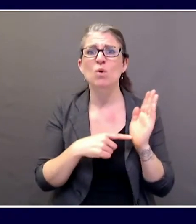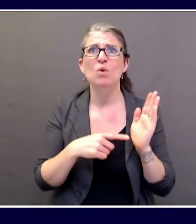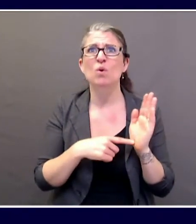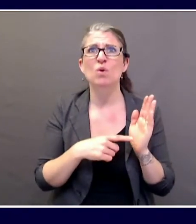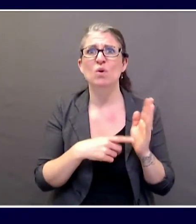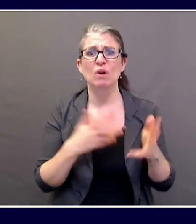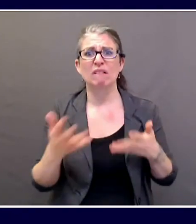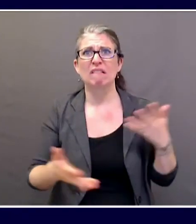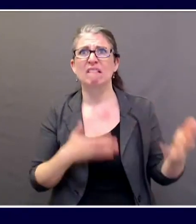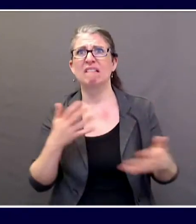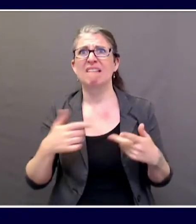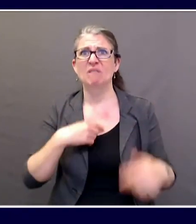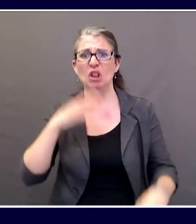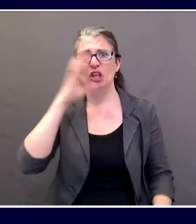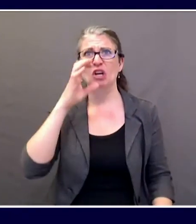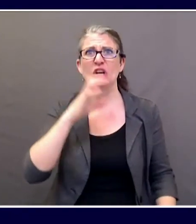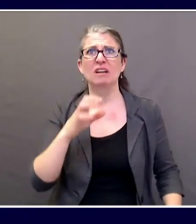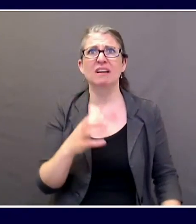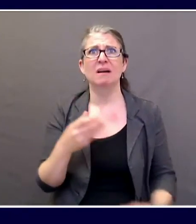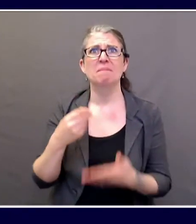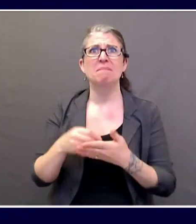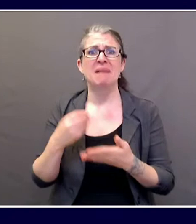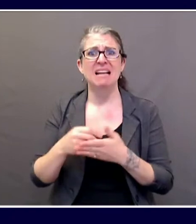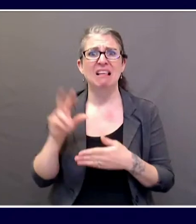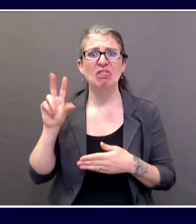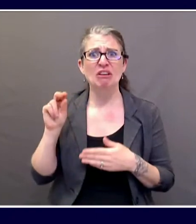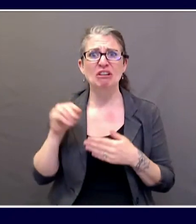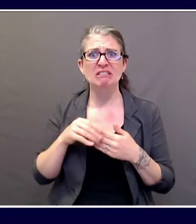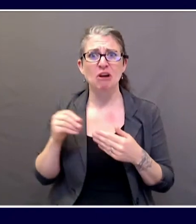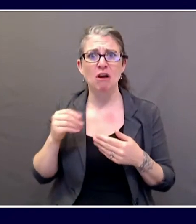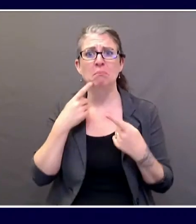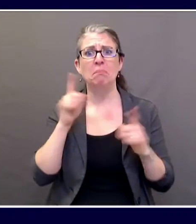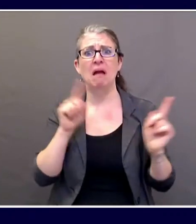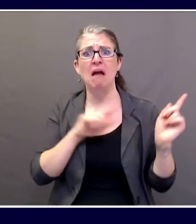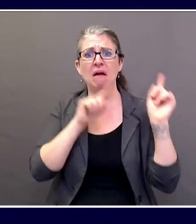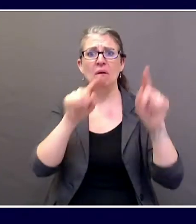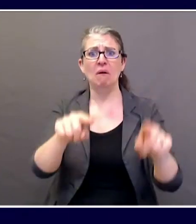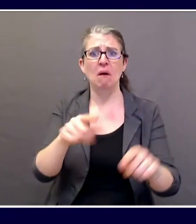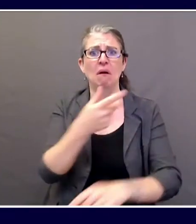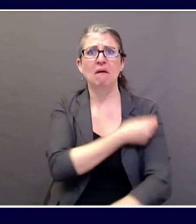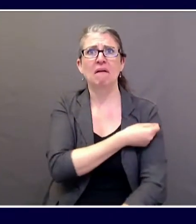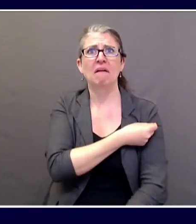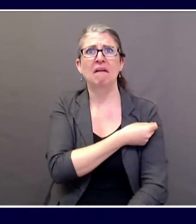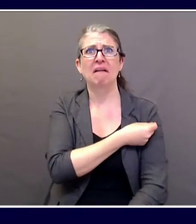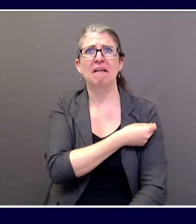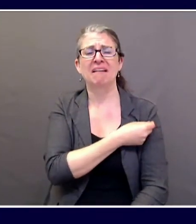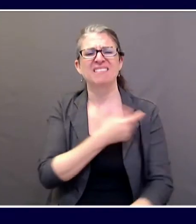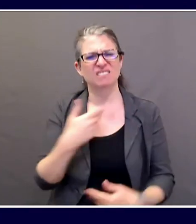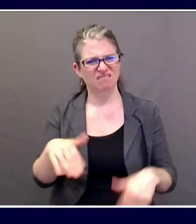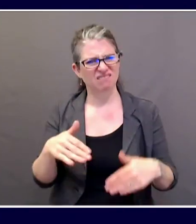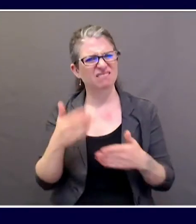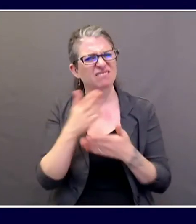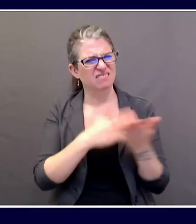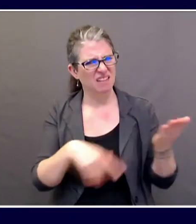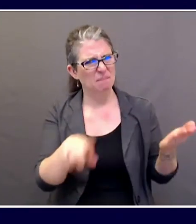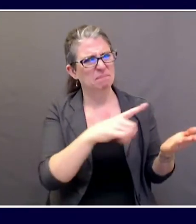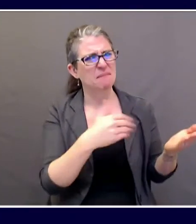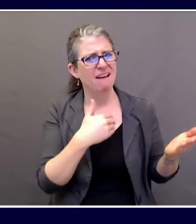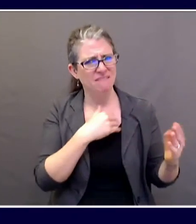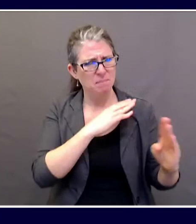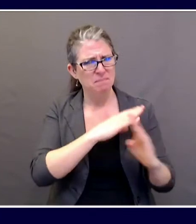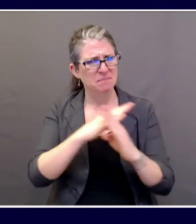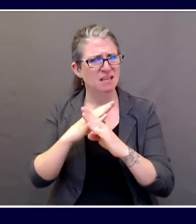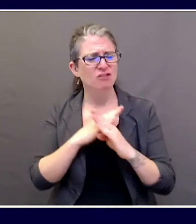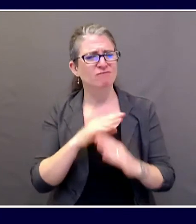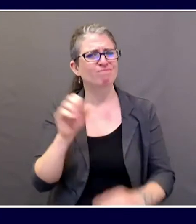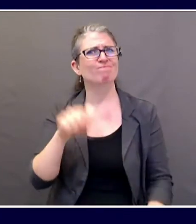copay." So you're absolutely right. That is a barrier. What the exact parameters around that are, I want to make sure I'm crystal clear and accurate on.